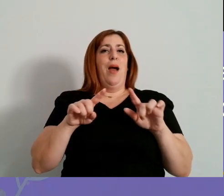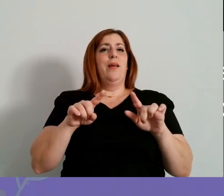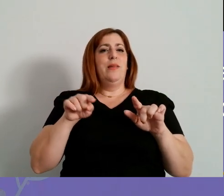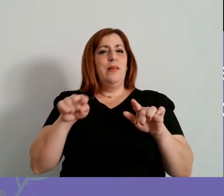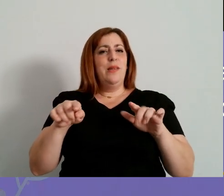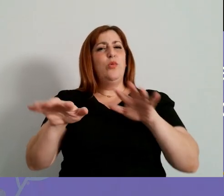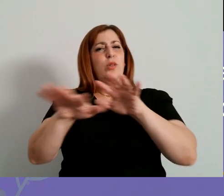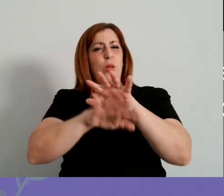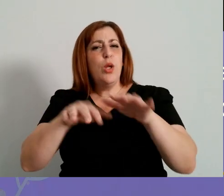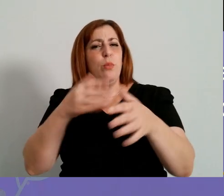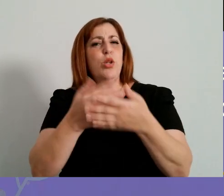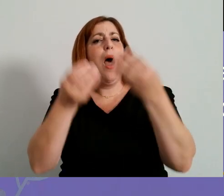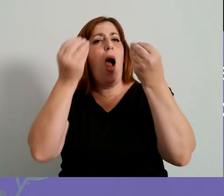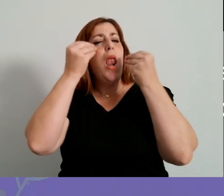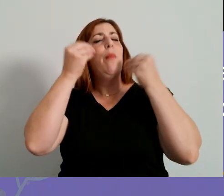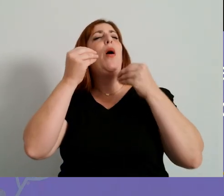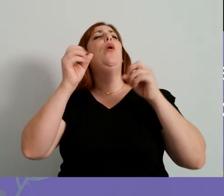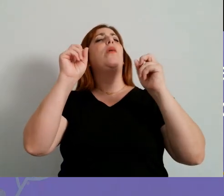off completely.